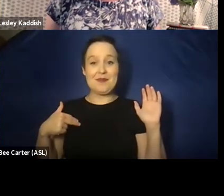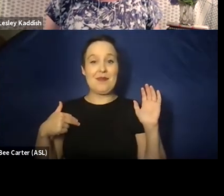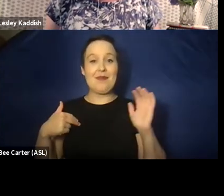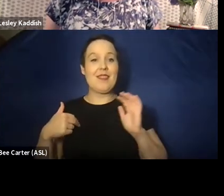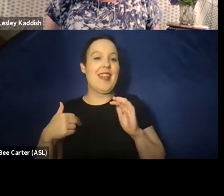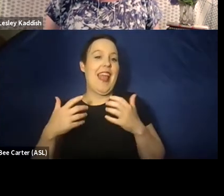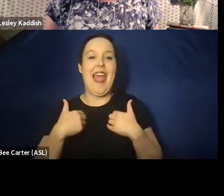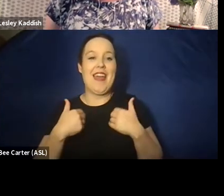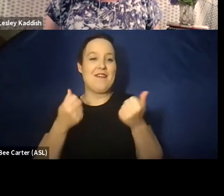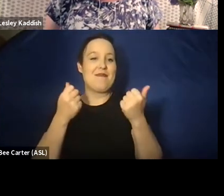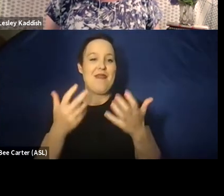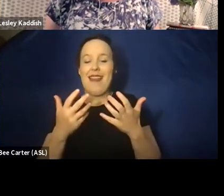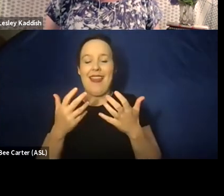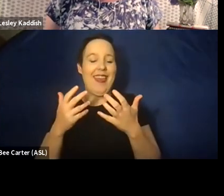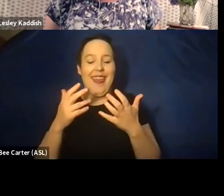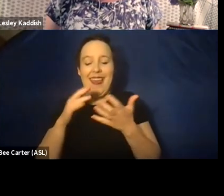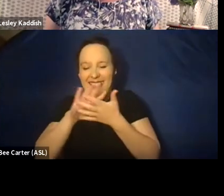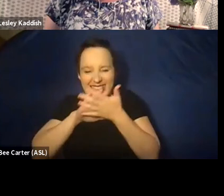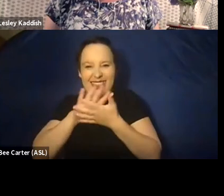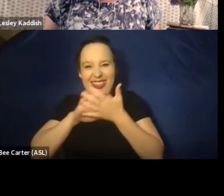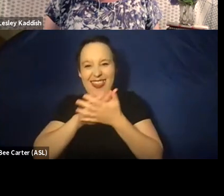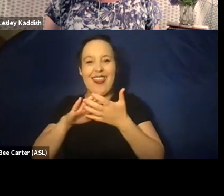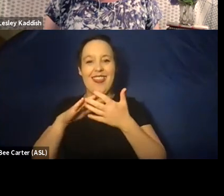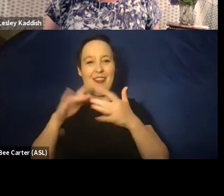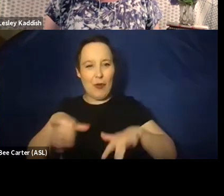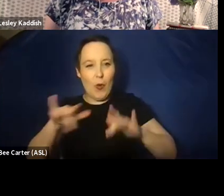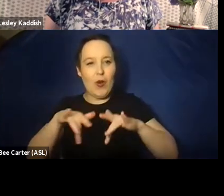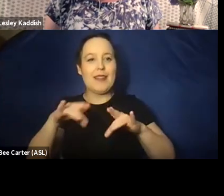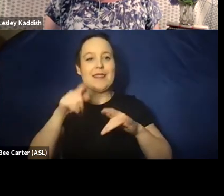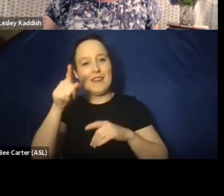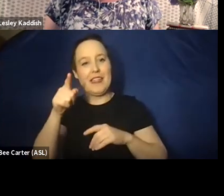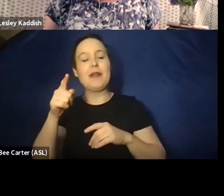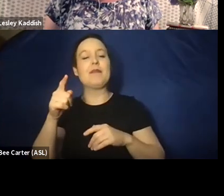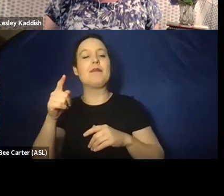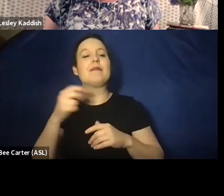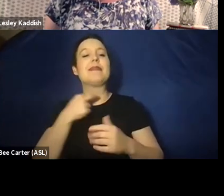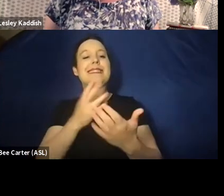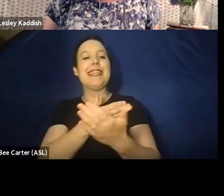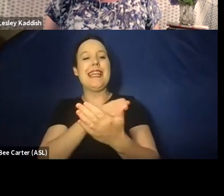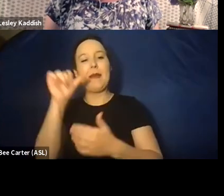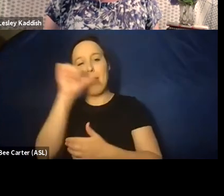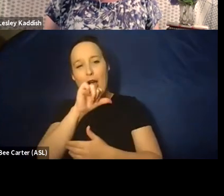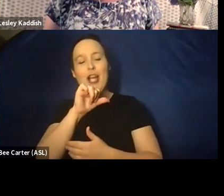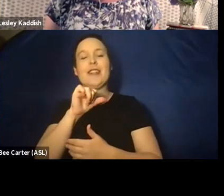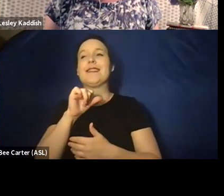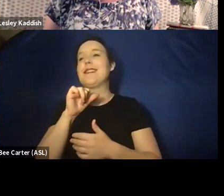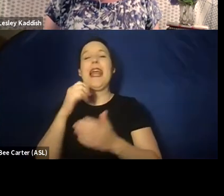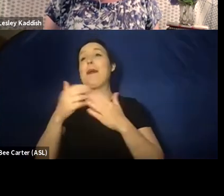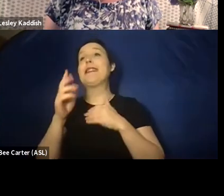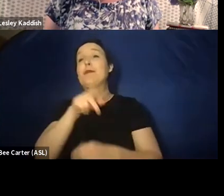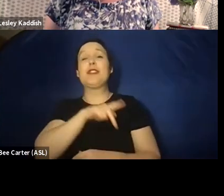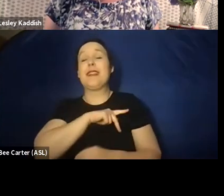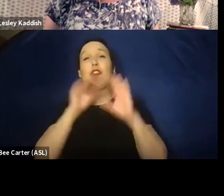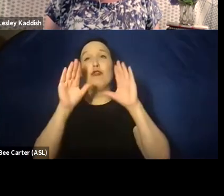recordings of him singing in bars and various things. And he had this incredible personality. But his father is the reason that he became